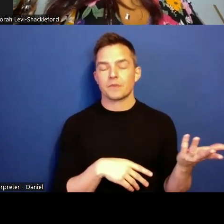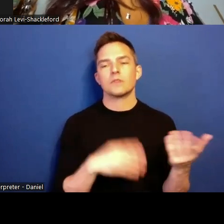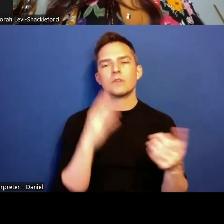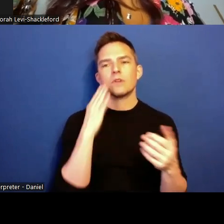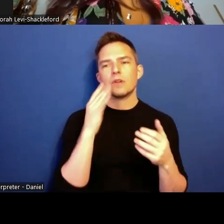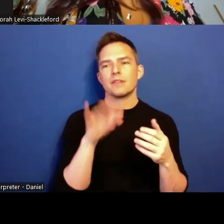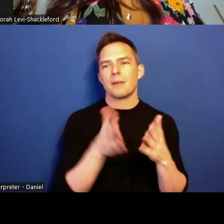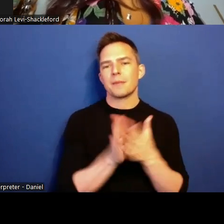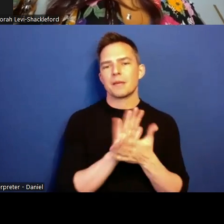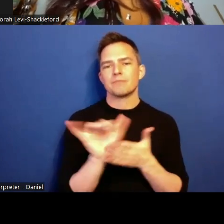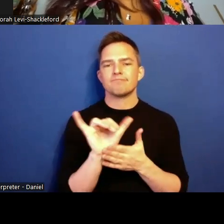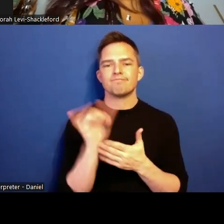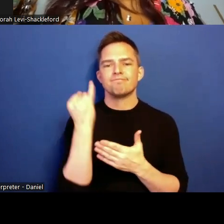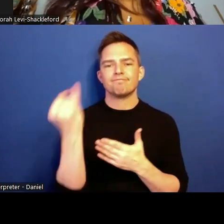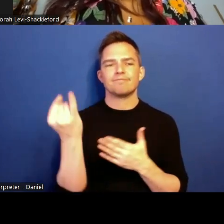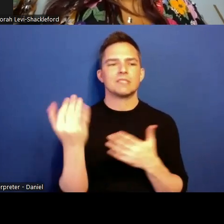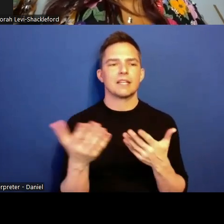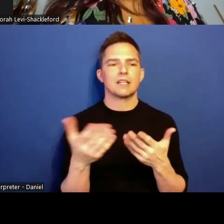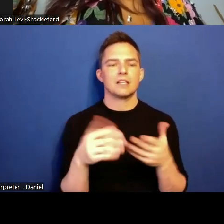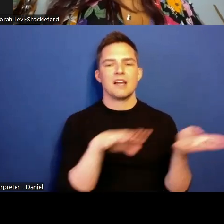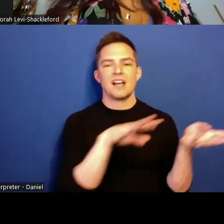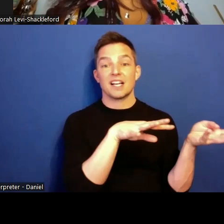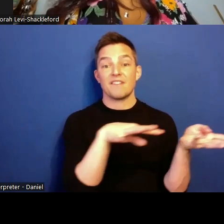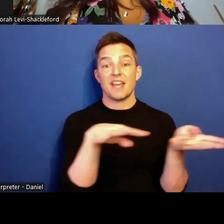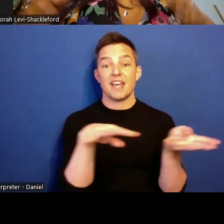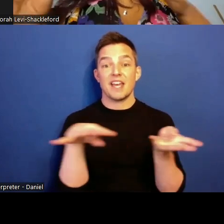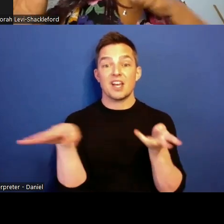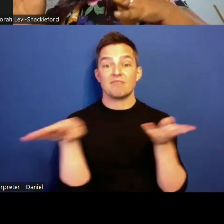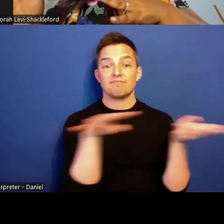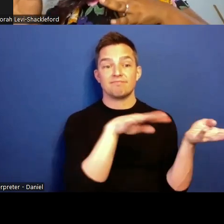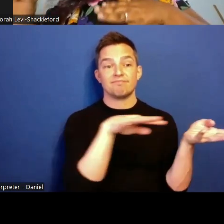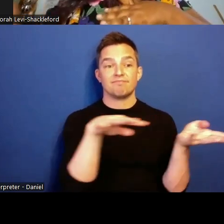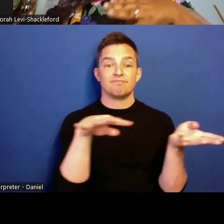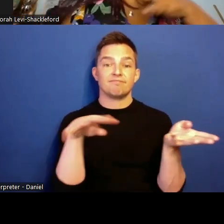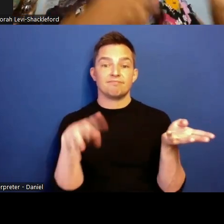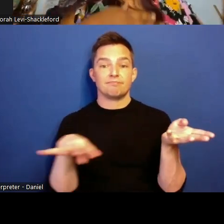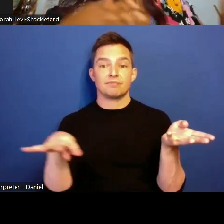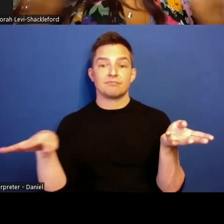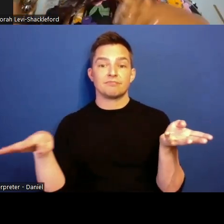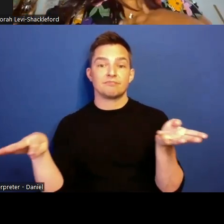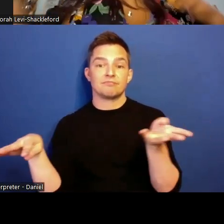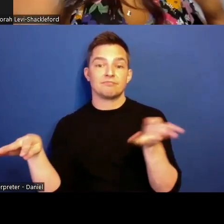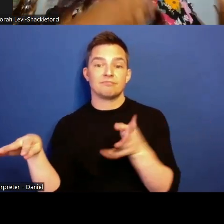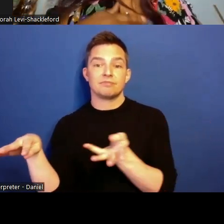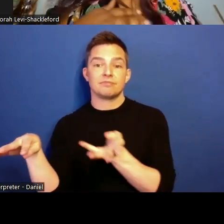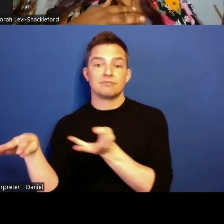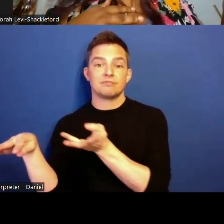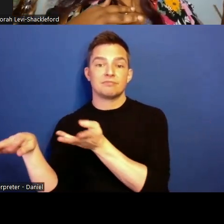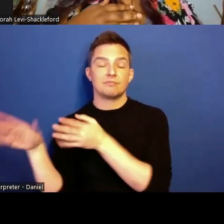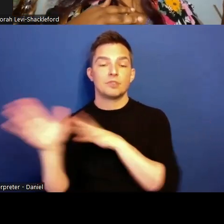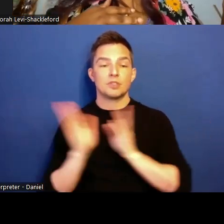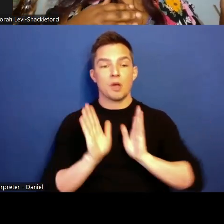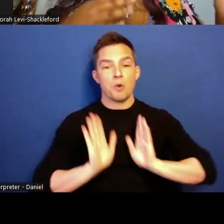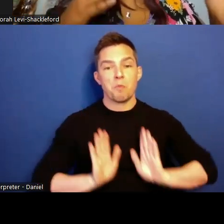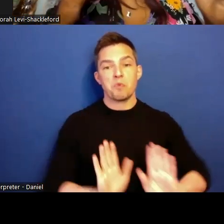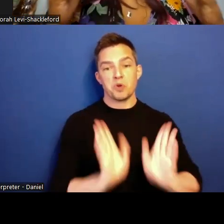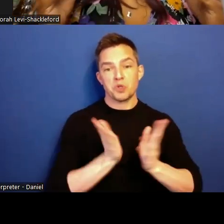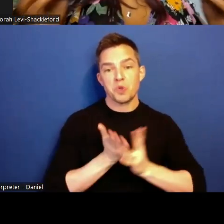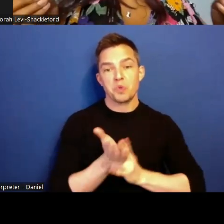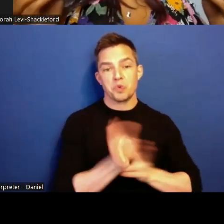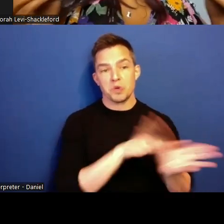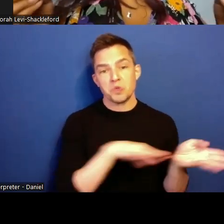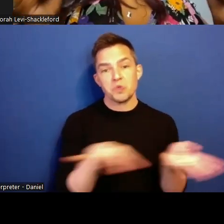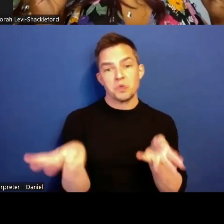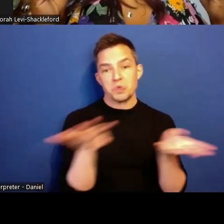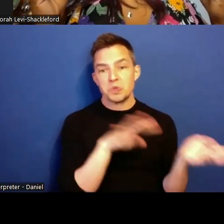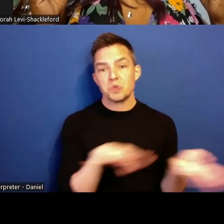becomes almost like a conveyor belt in the warehouse where, we're just pushed through as fast as we can with